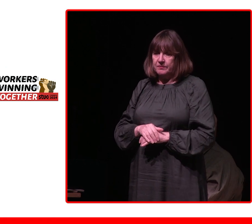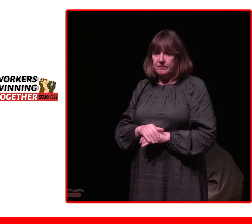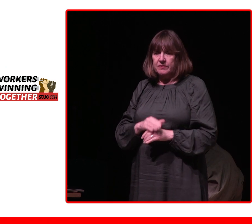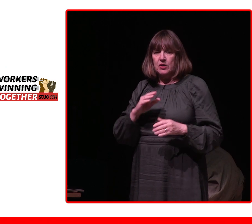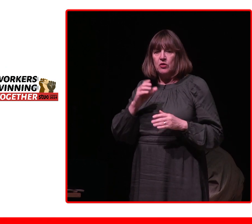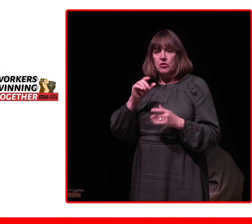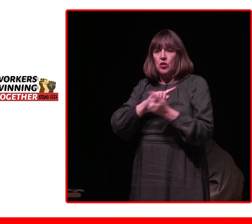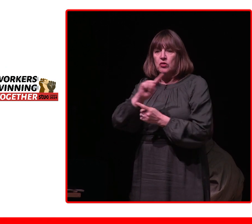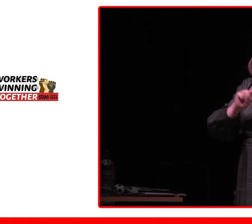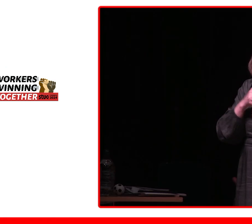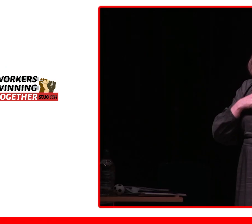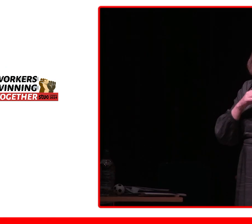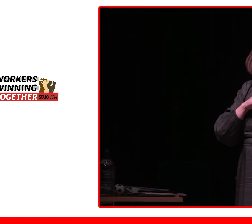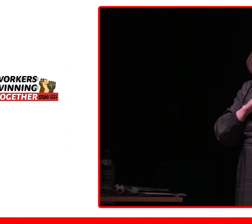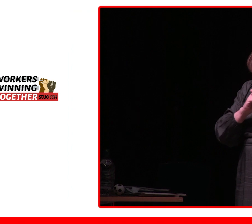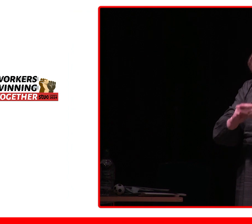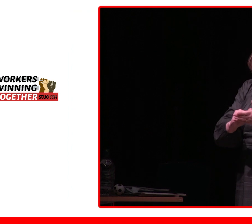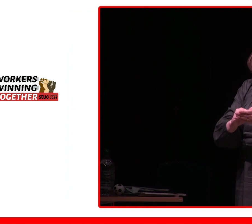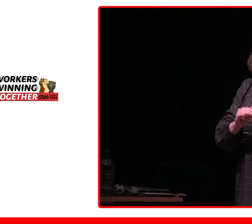move.